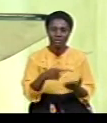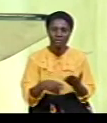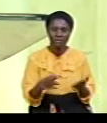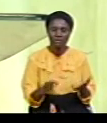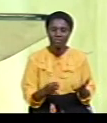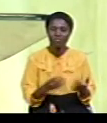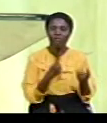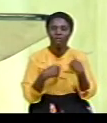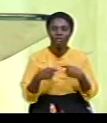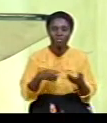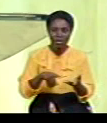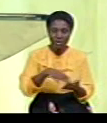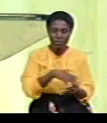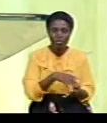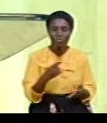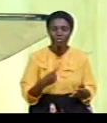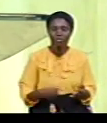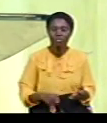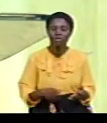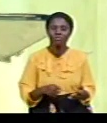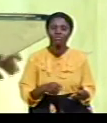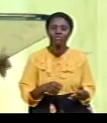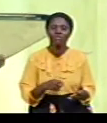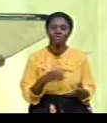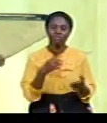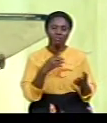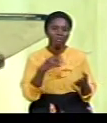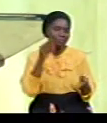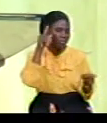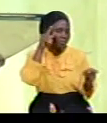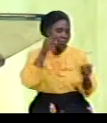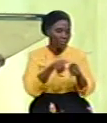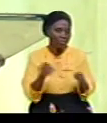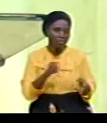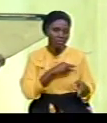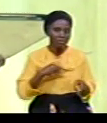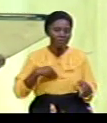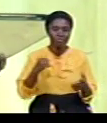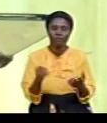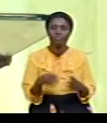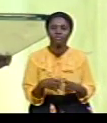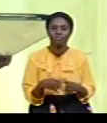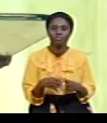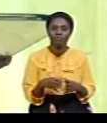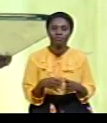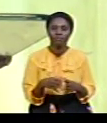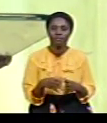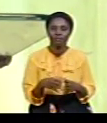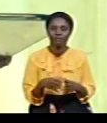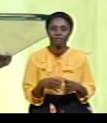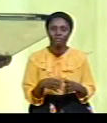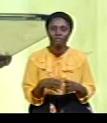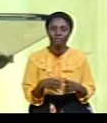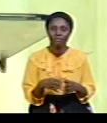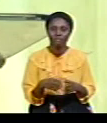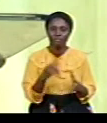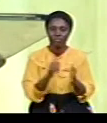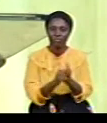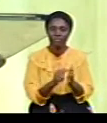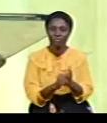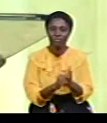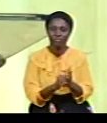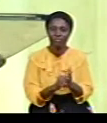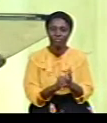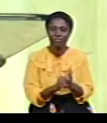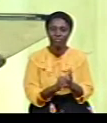verse 1. From whence come wars and fightings among you? Come they not hence even of your